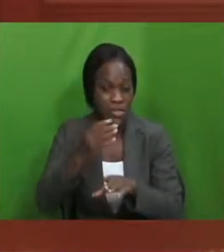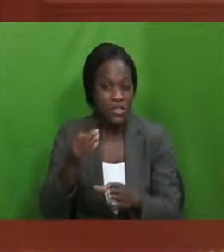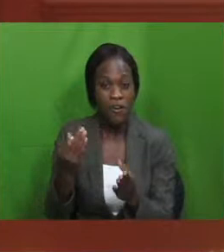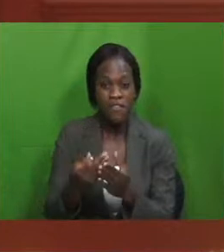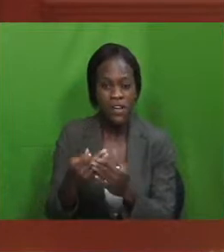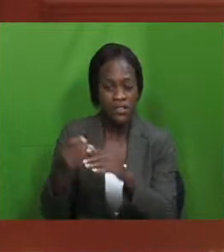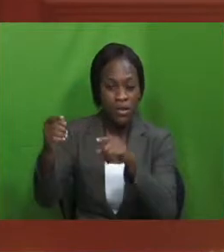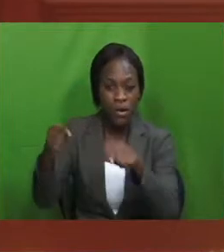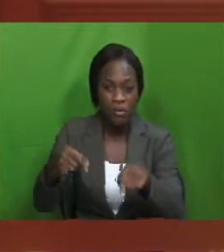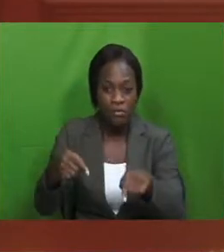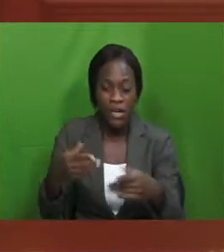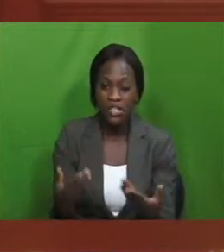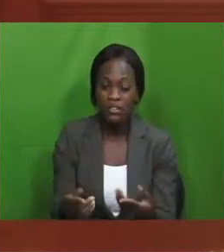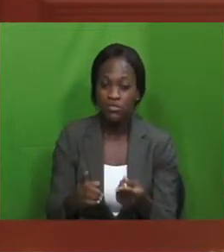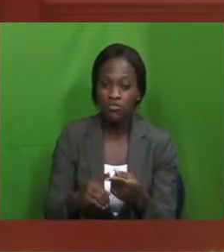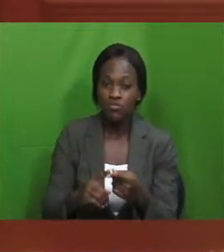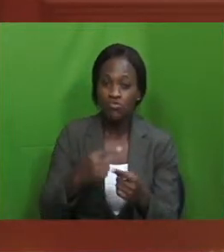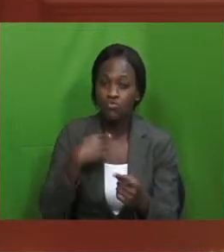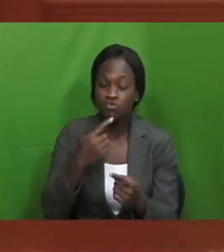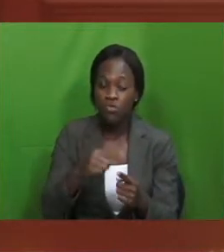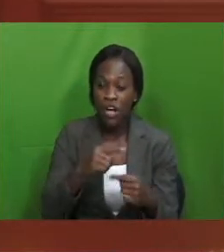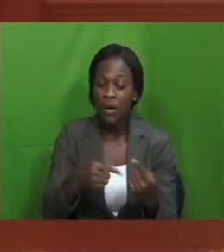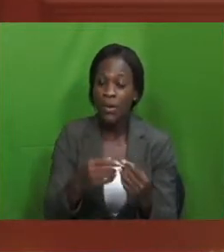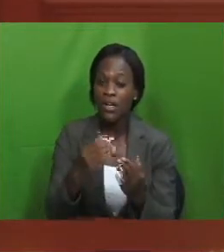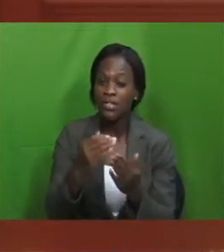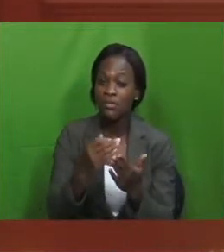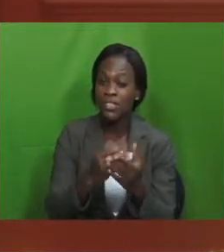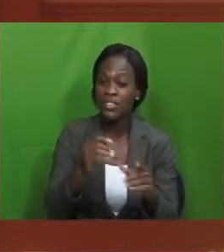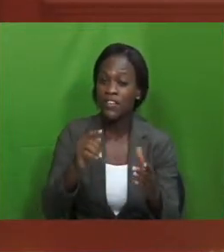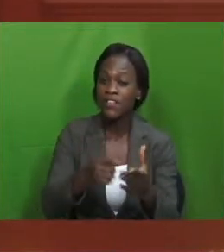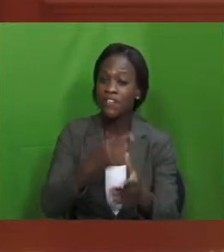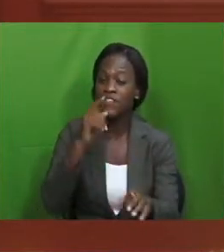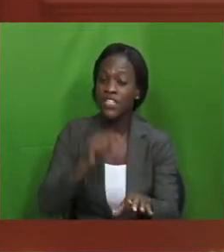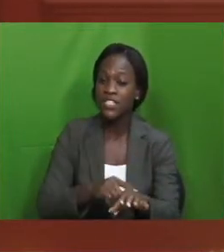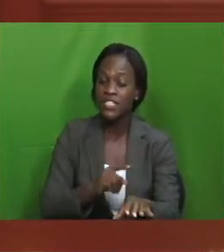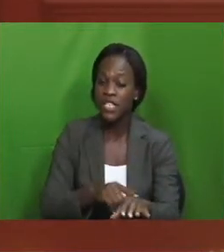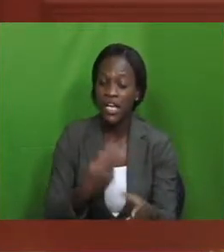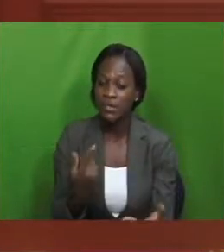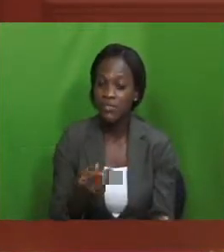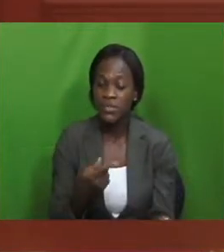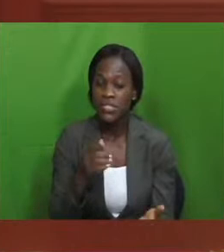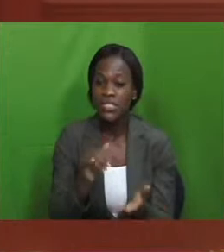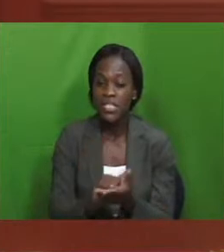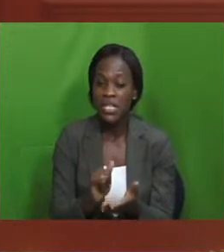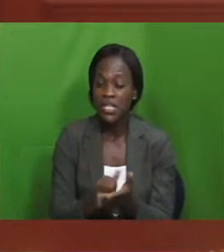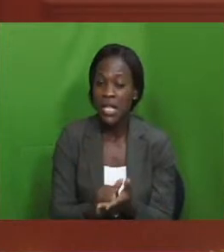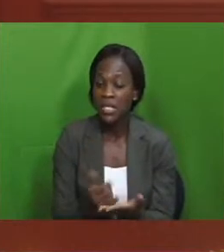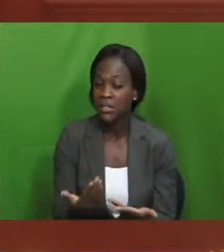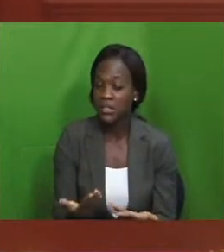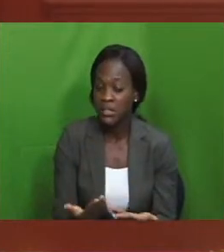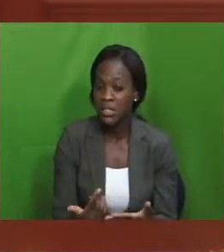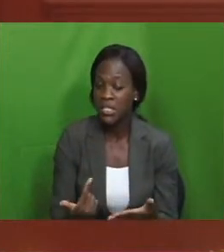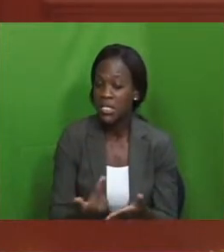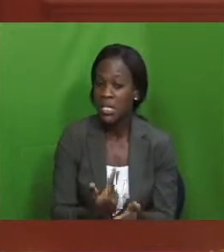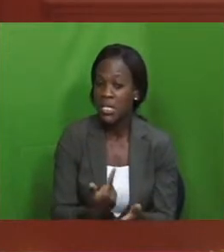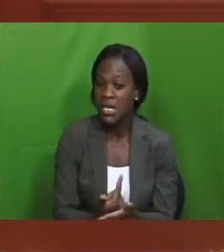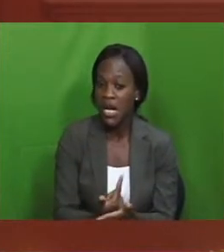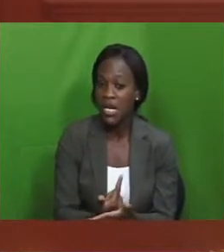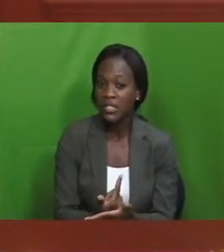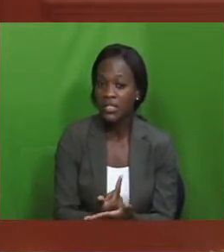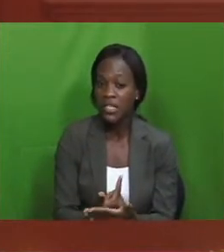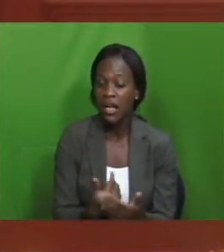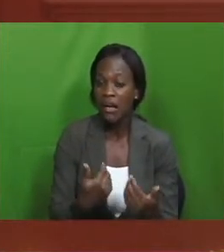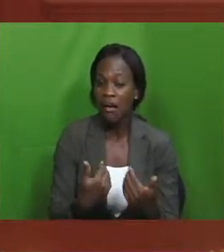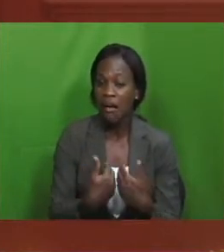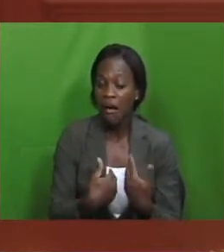here to review the budget for the first time, said that he was launching on Ghana into what he called